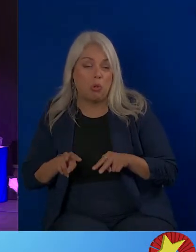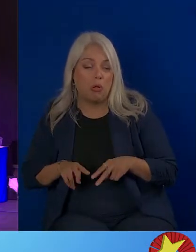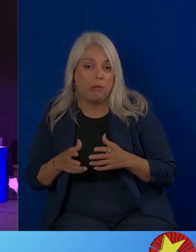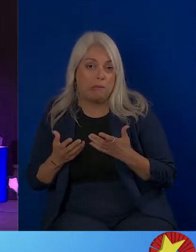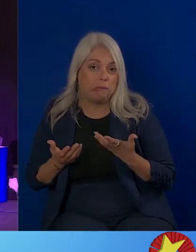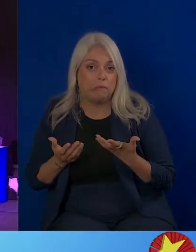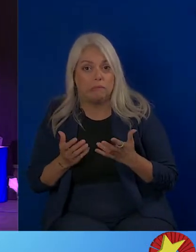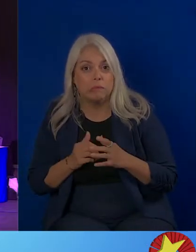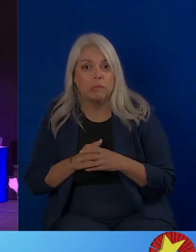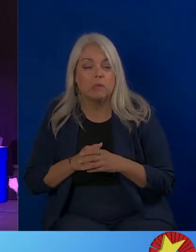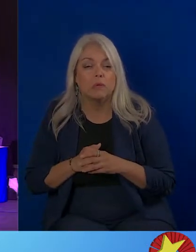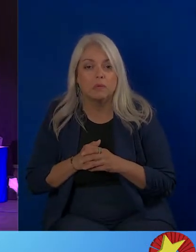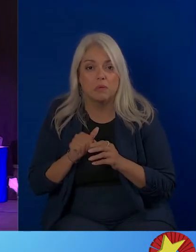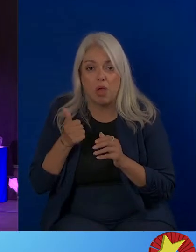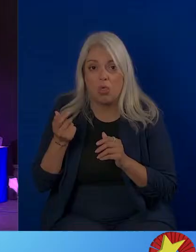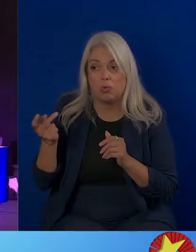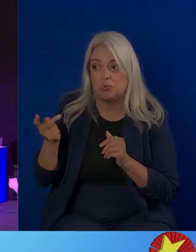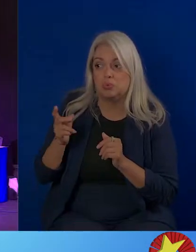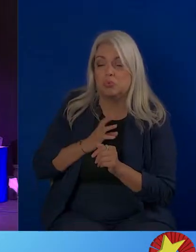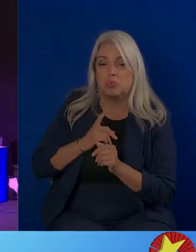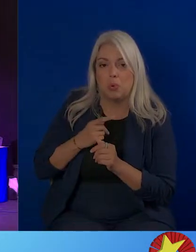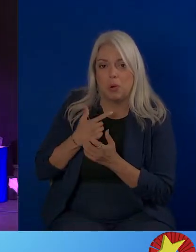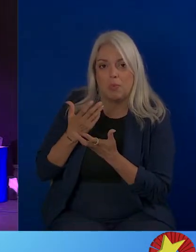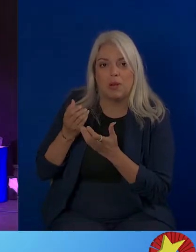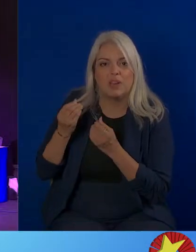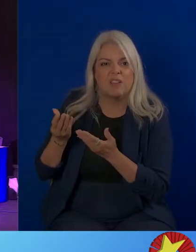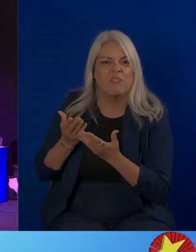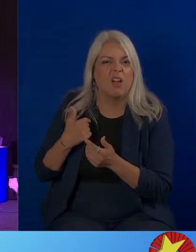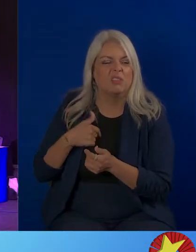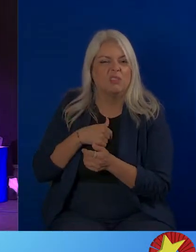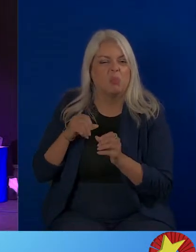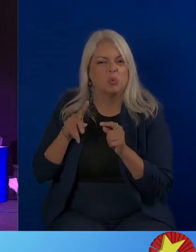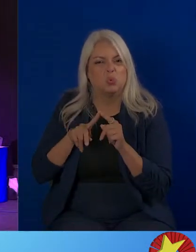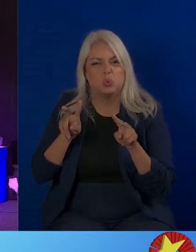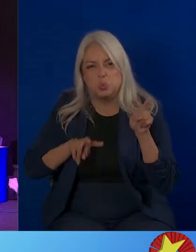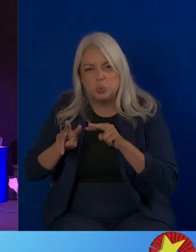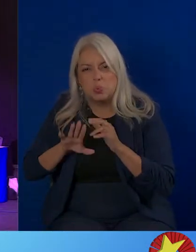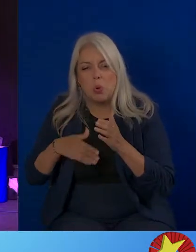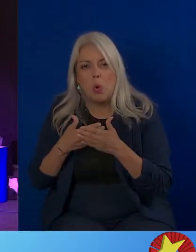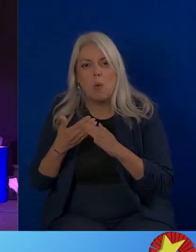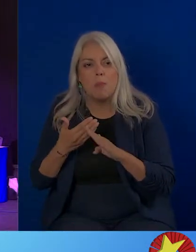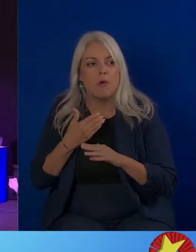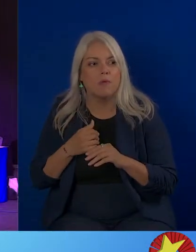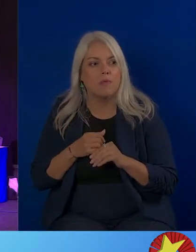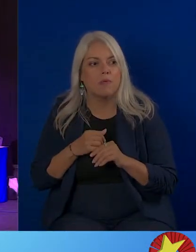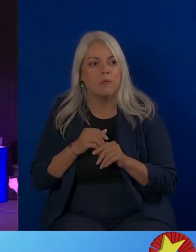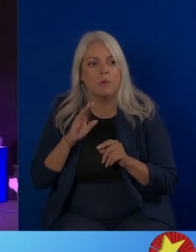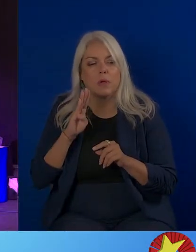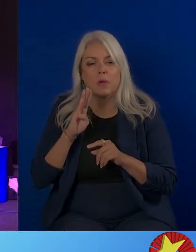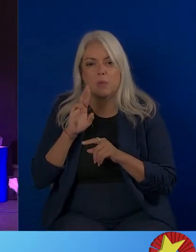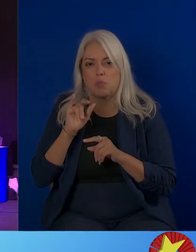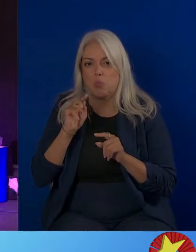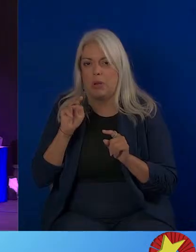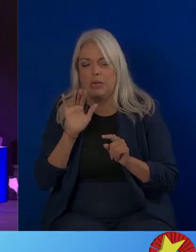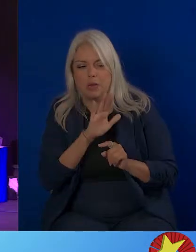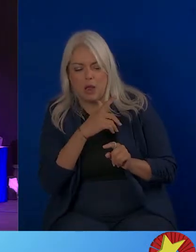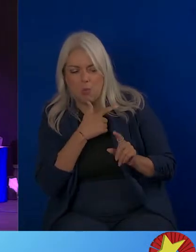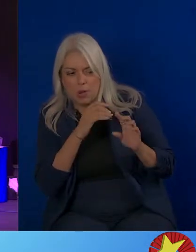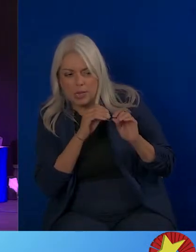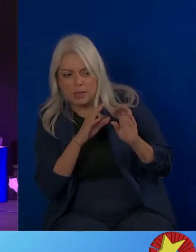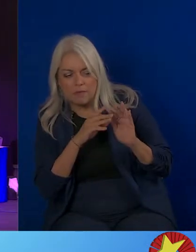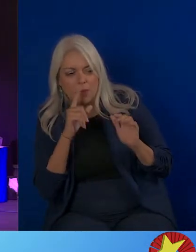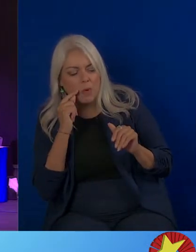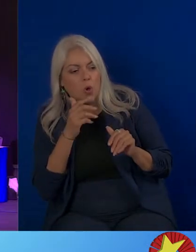that to Diane and Shauna to do that themselves. I'm sorry, Bill. I would just like to clarify